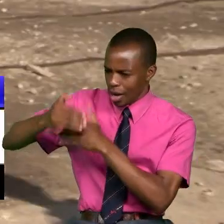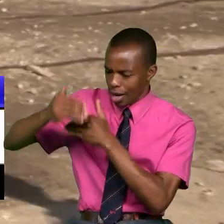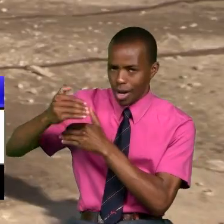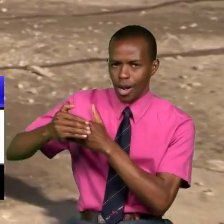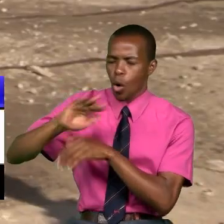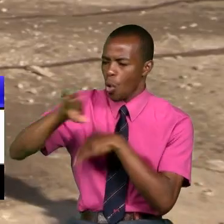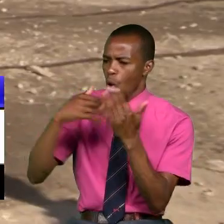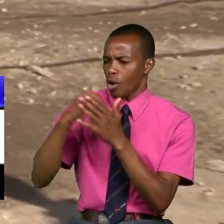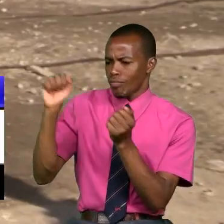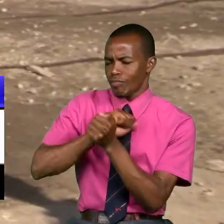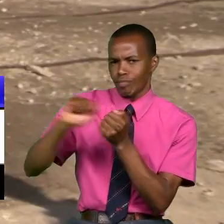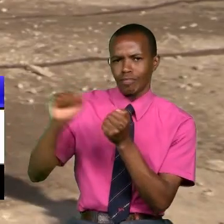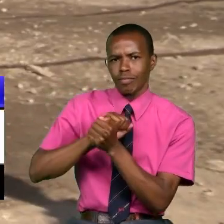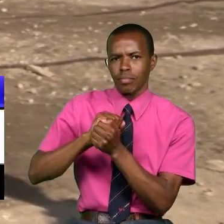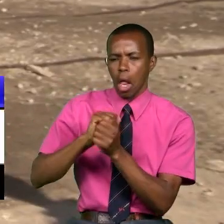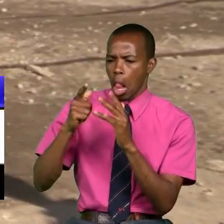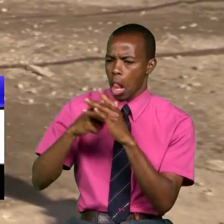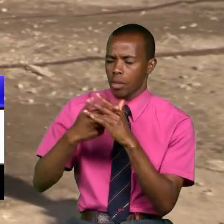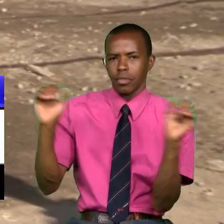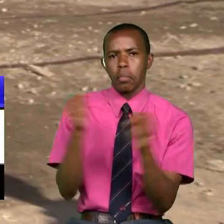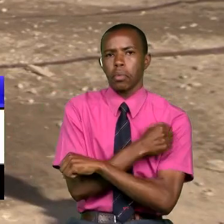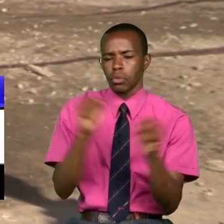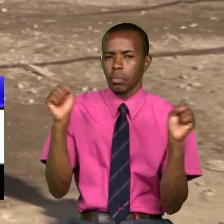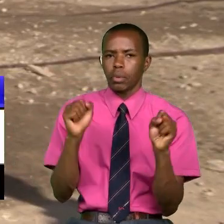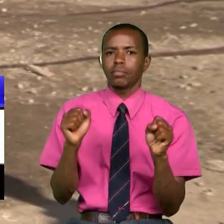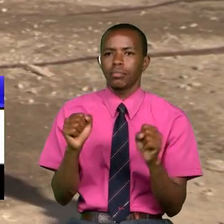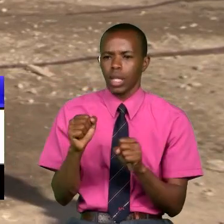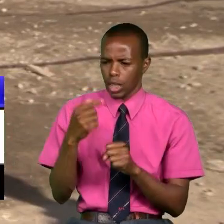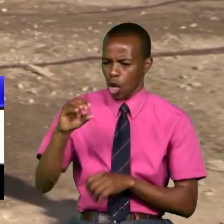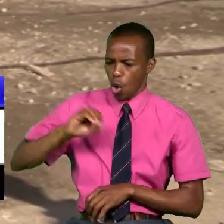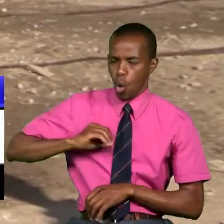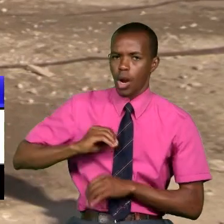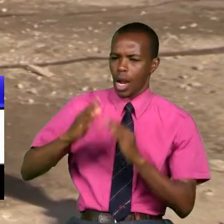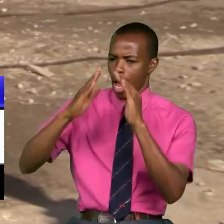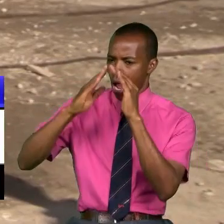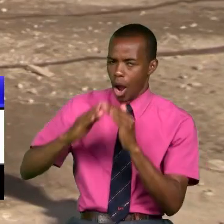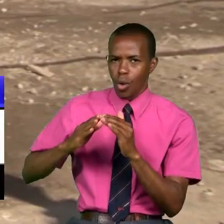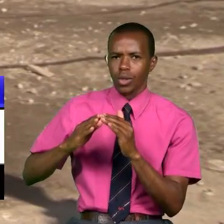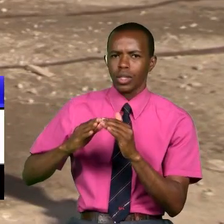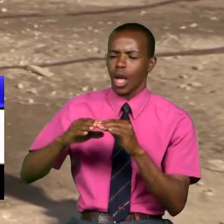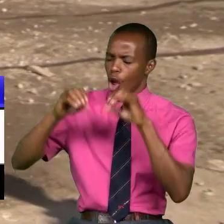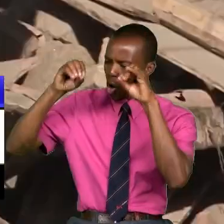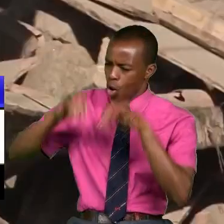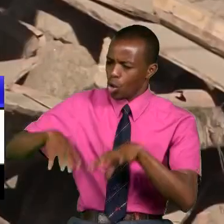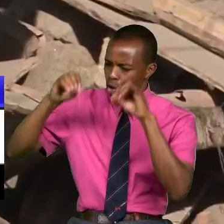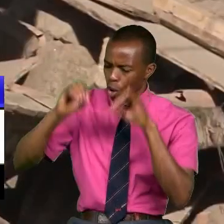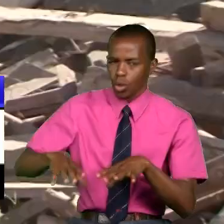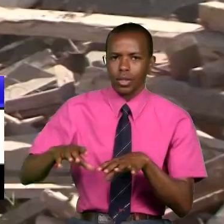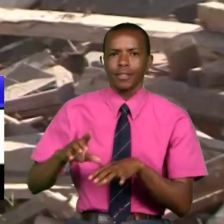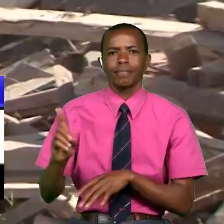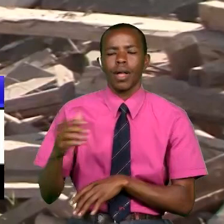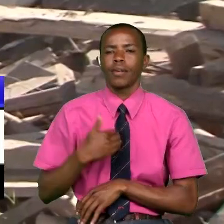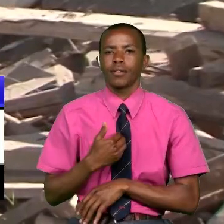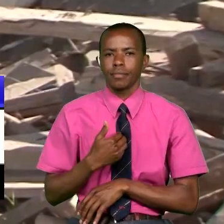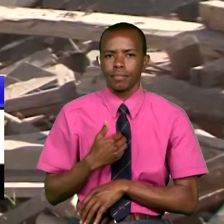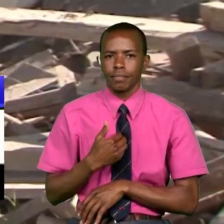garage were destroyed beyond repair by the rumble that also saw the owner of the building incur huge losses running into millions.